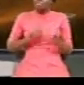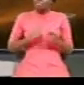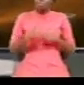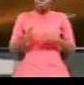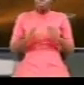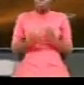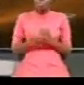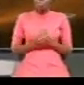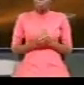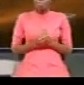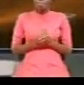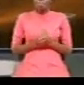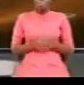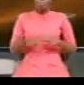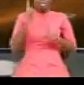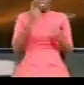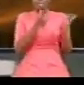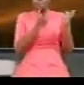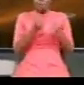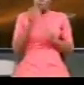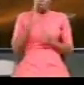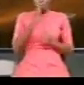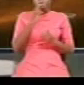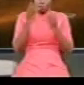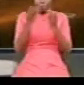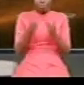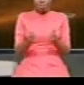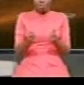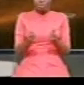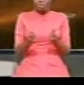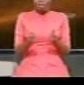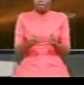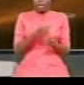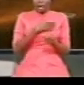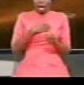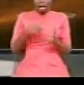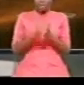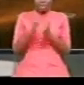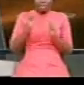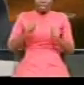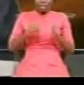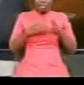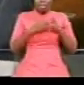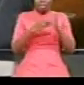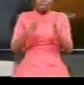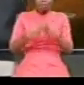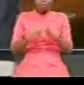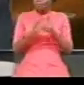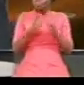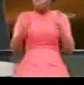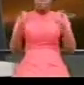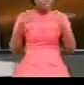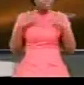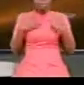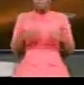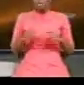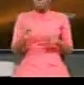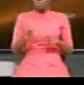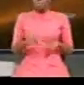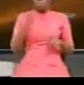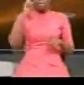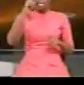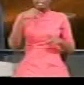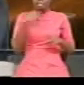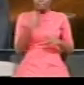hand, his coming will be sudden, and that can lead to great disappointment. So he